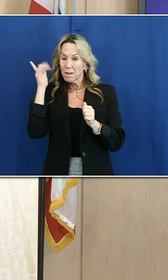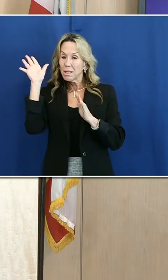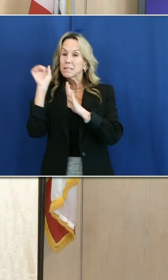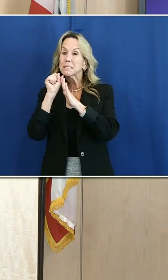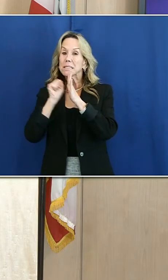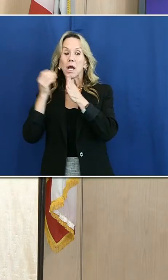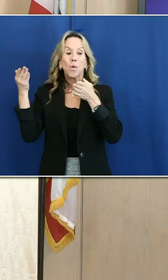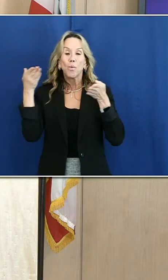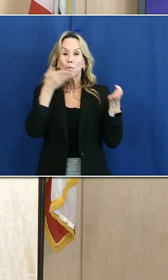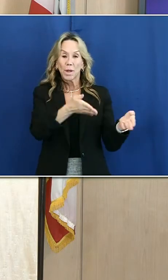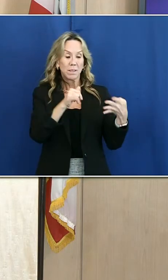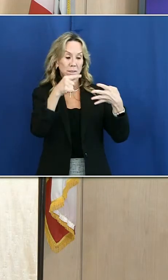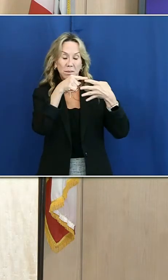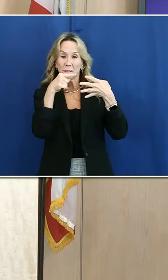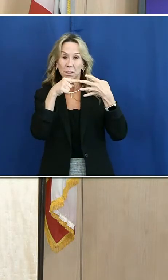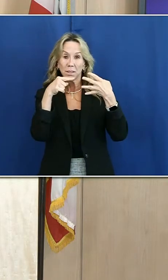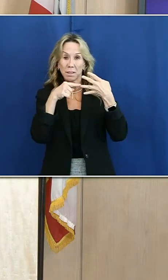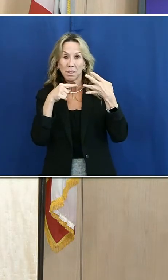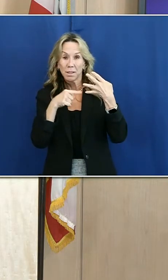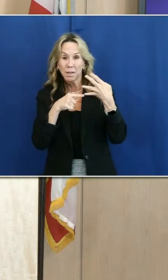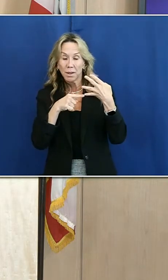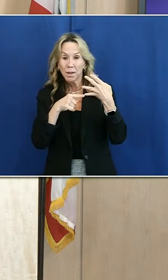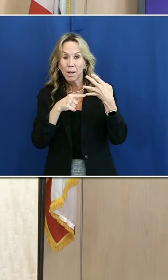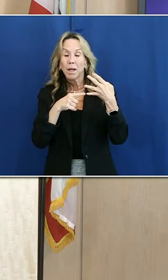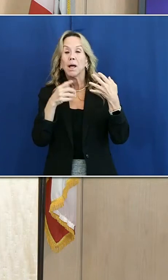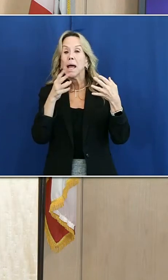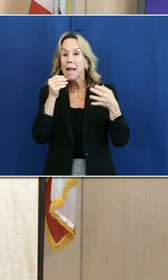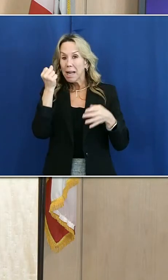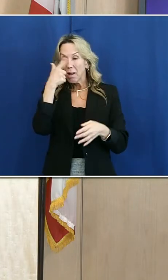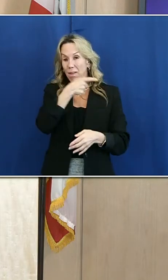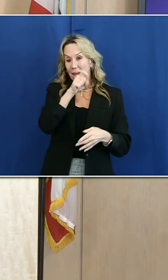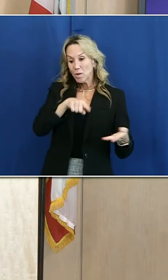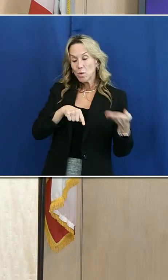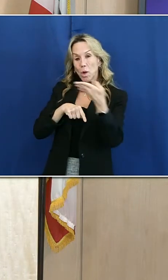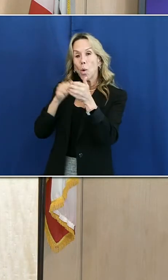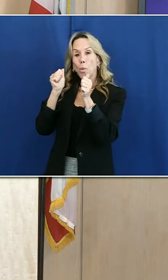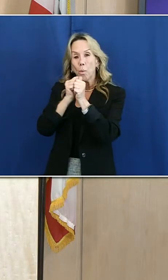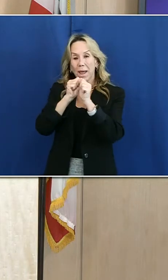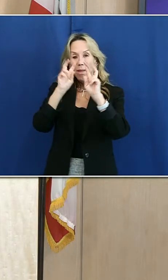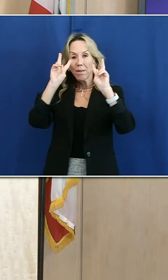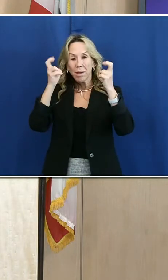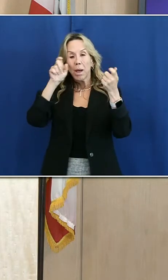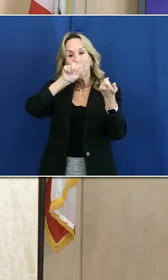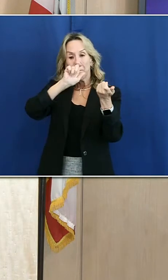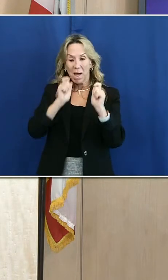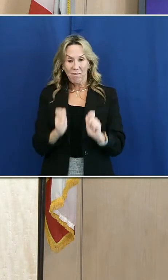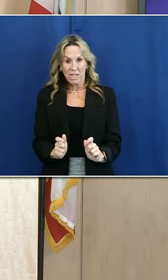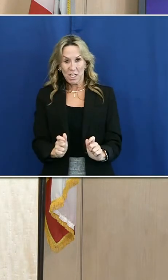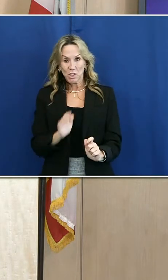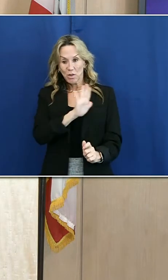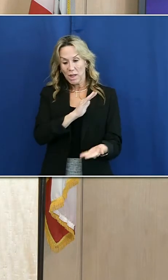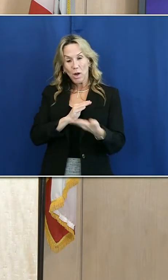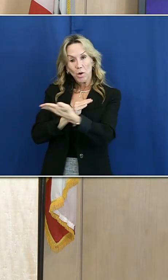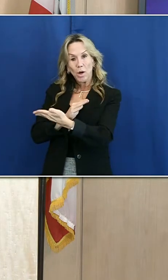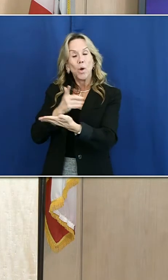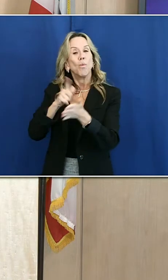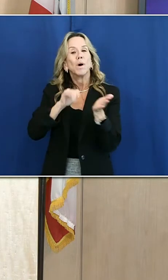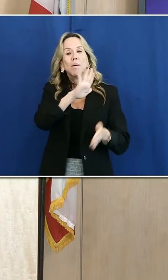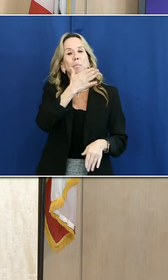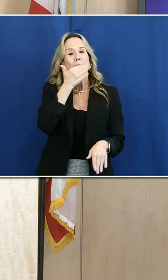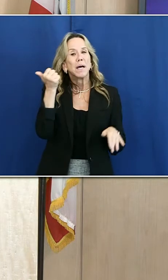but also it says with modifications, and those modifications include the best